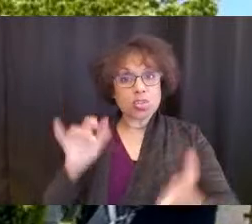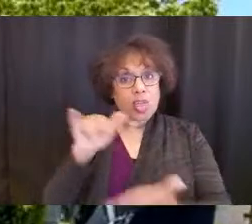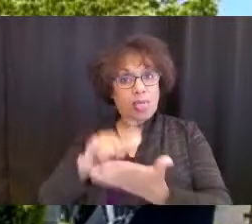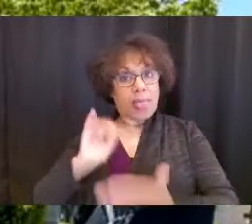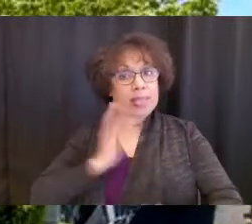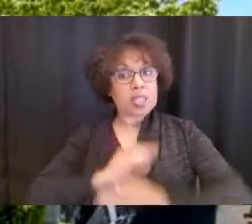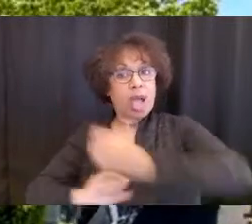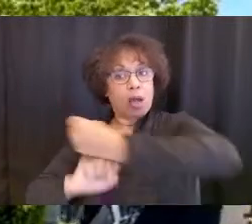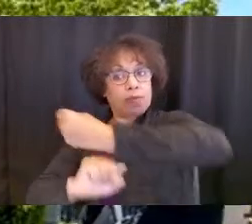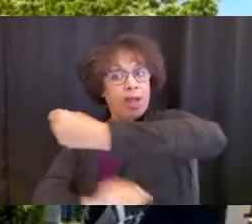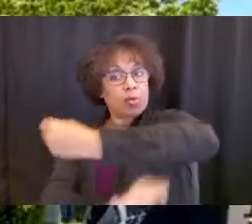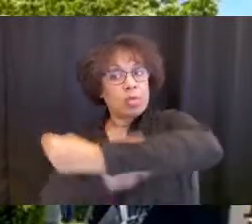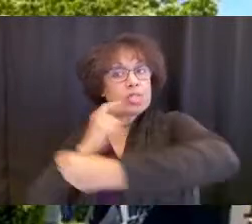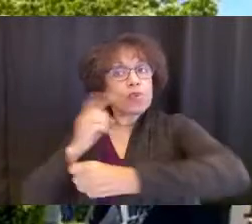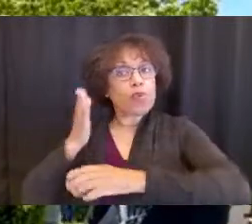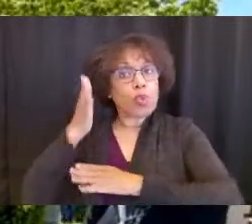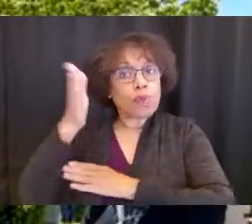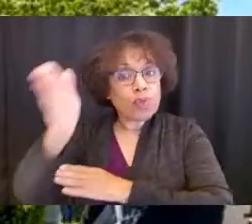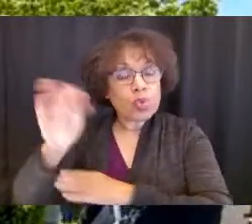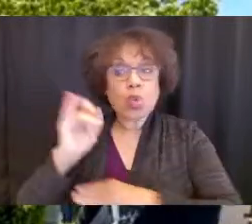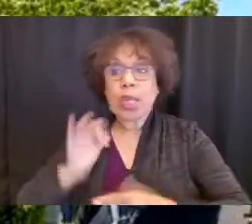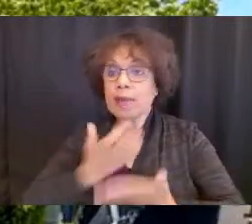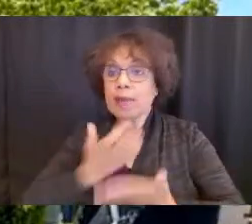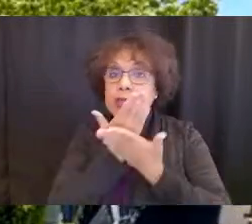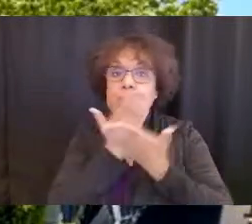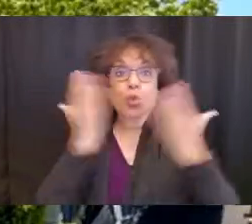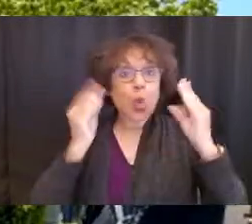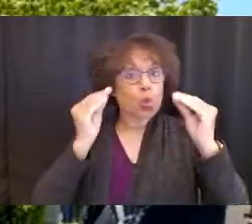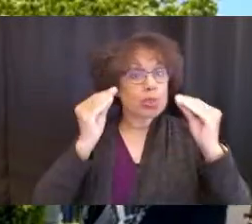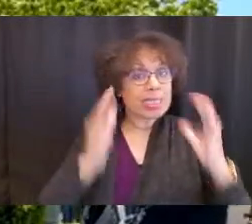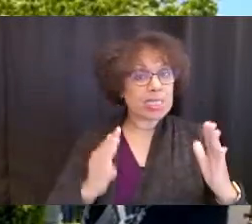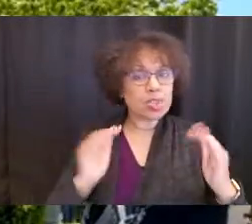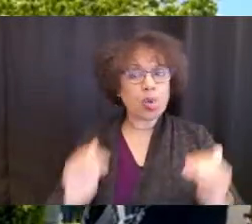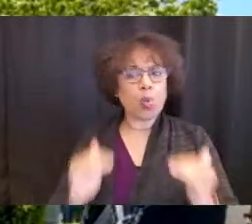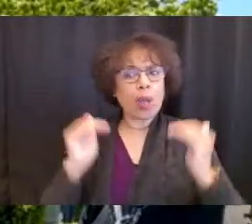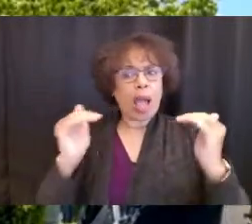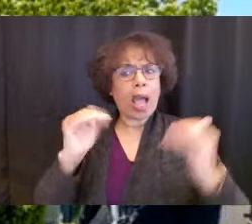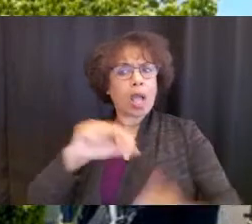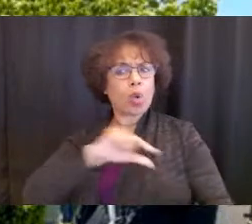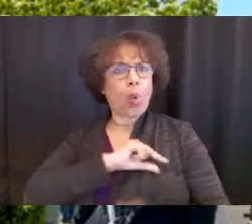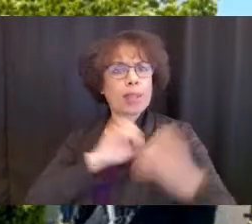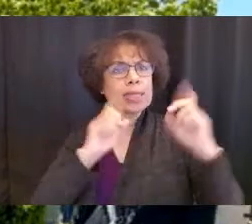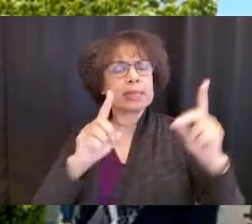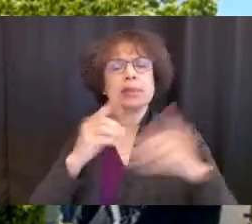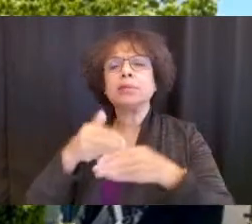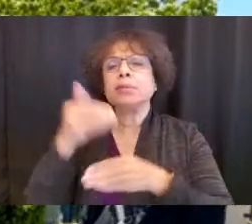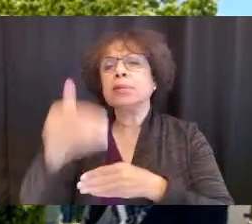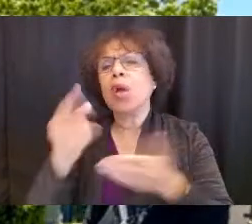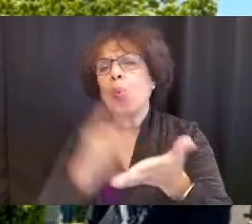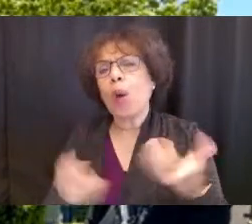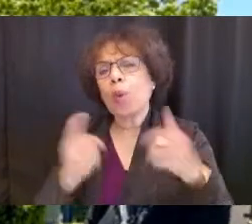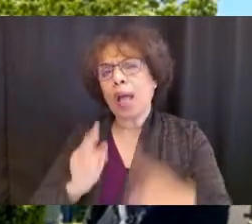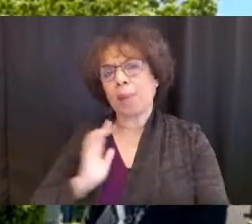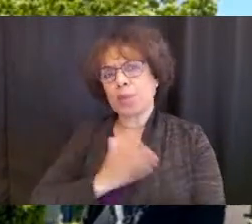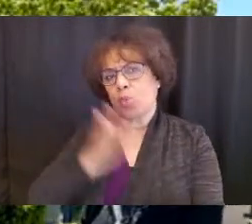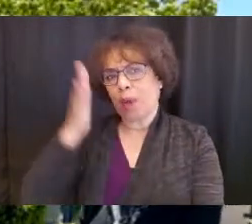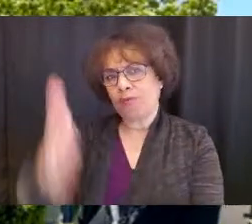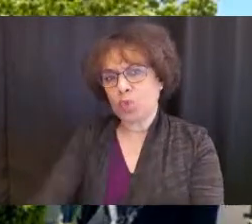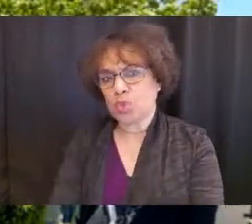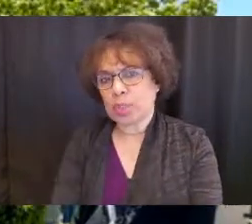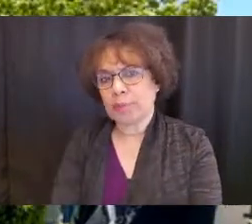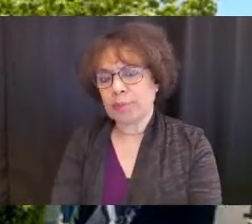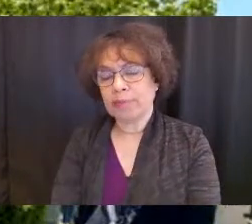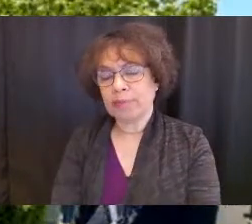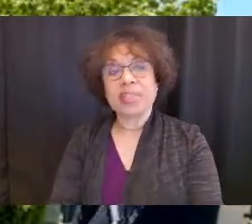better future. So if you don't have anyone to provide that high quality education, what's going to come of the future? If teachers are leaving in